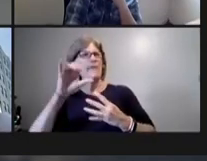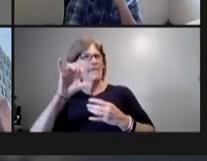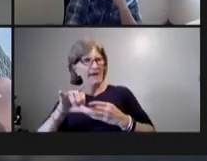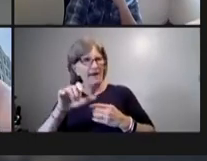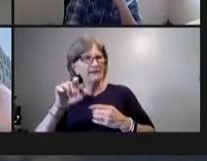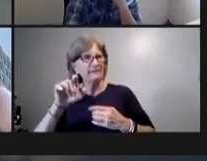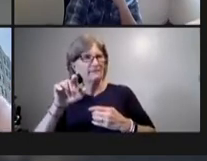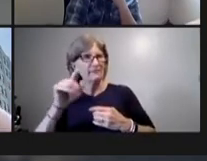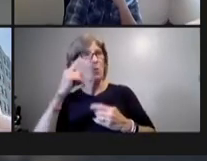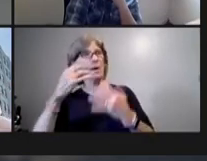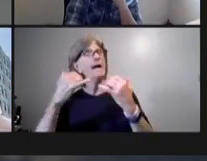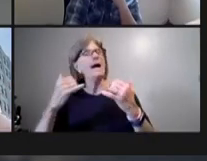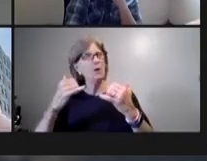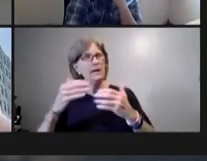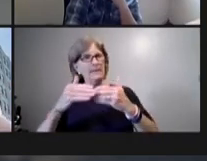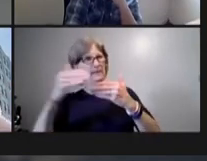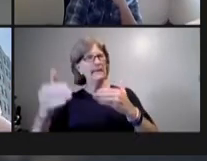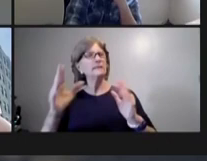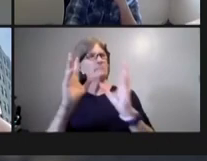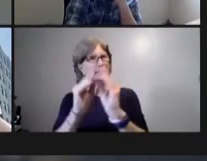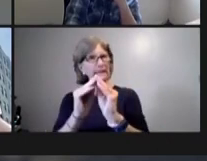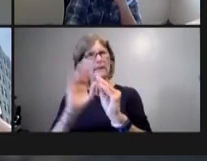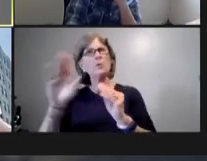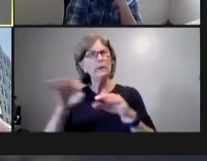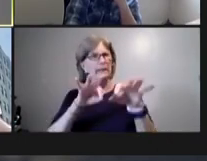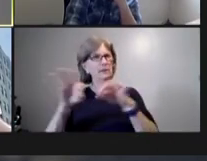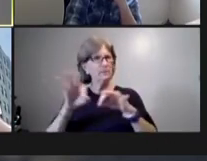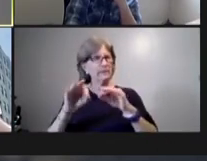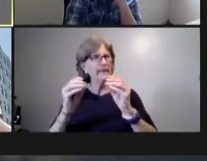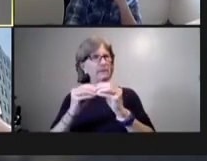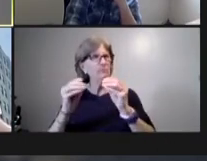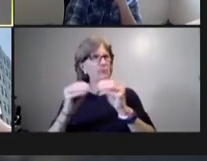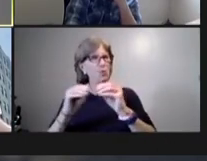around the timetable there. Okay, great.